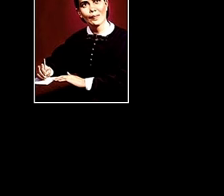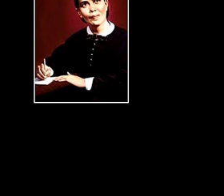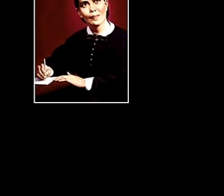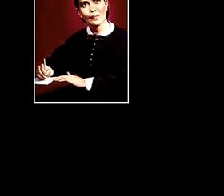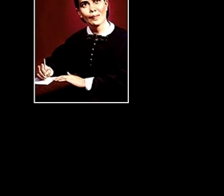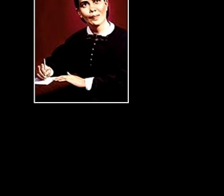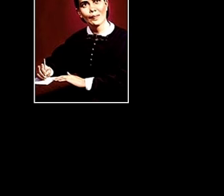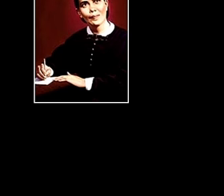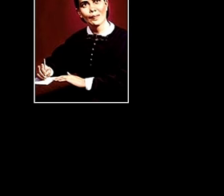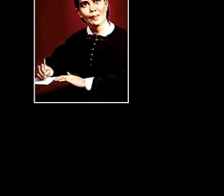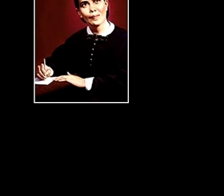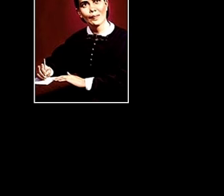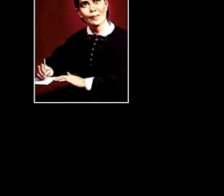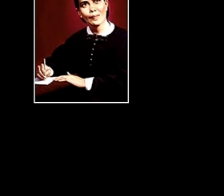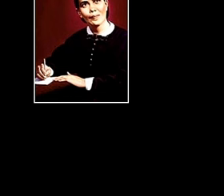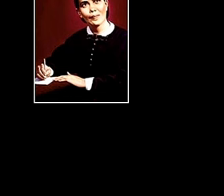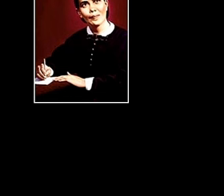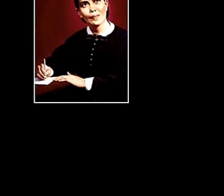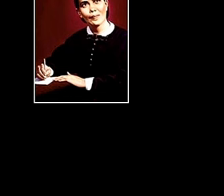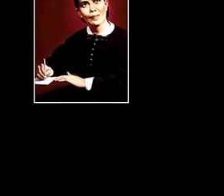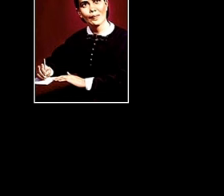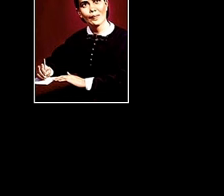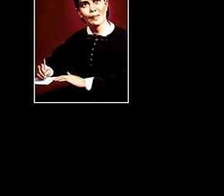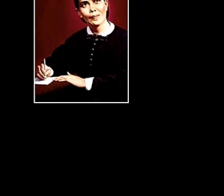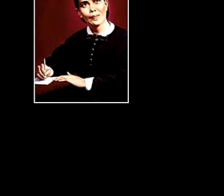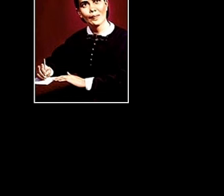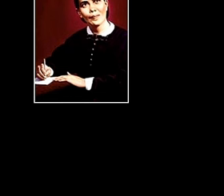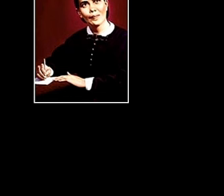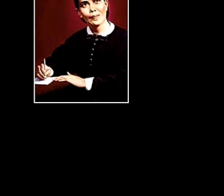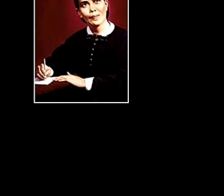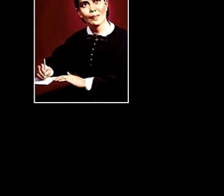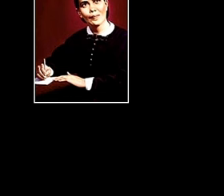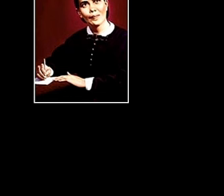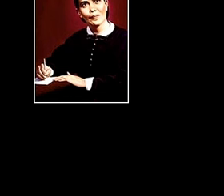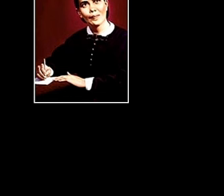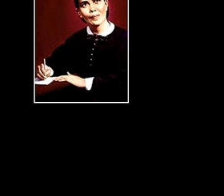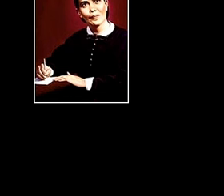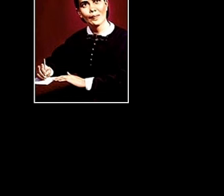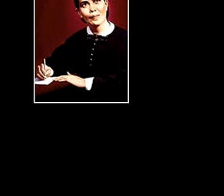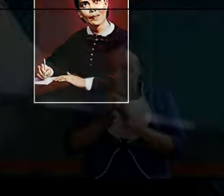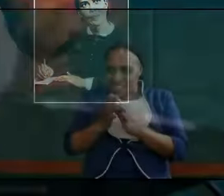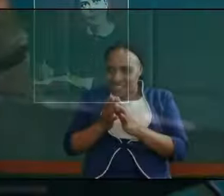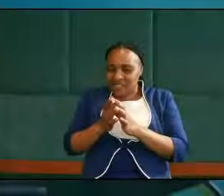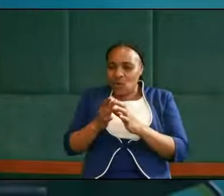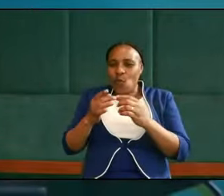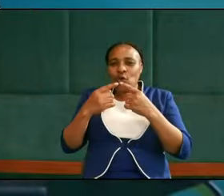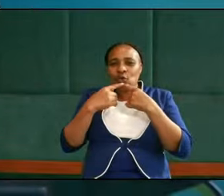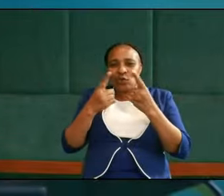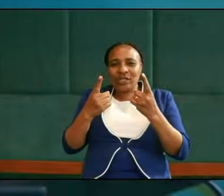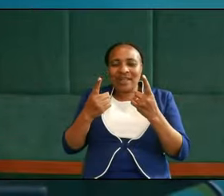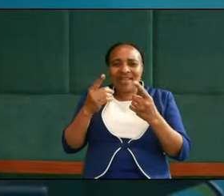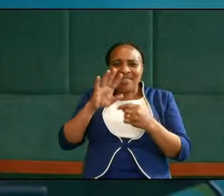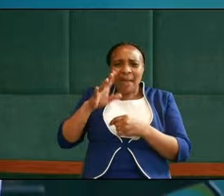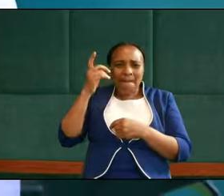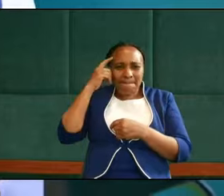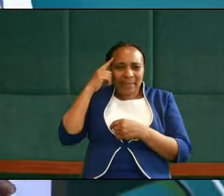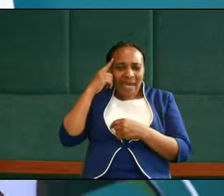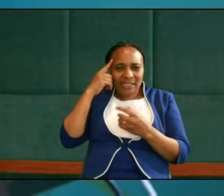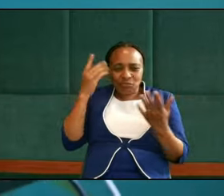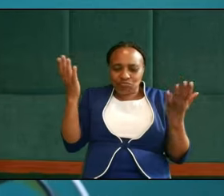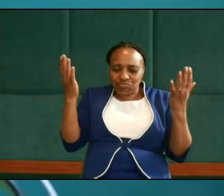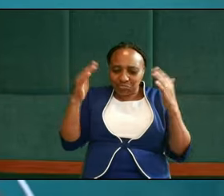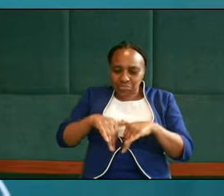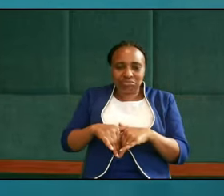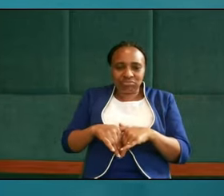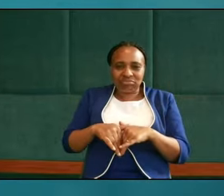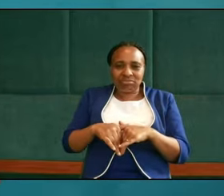and ask the simple story of truth as it is in Jesus was told. Their mind grabs it. Somebody should say an amen